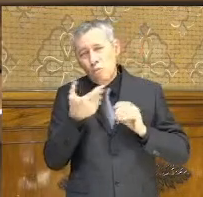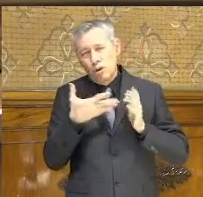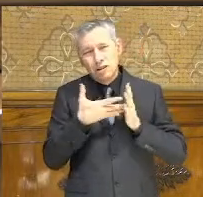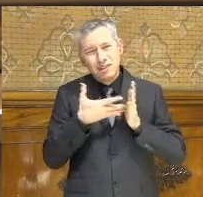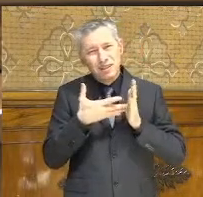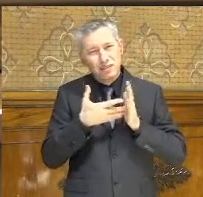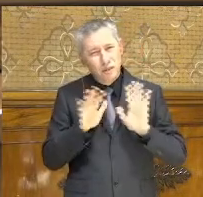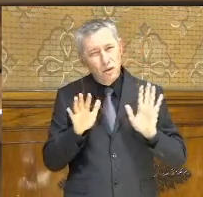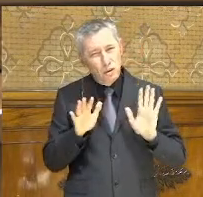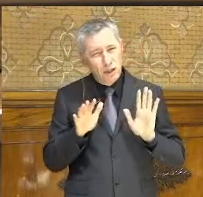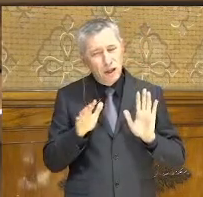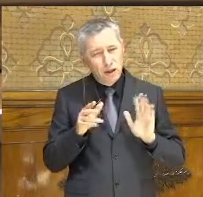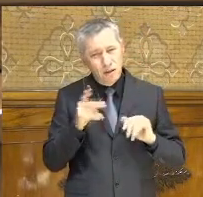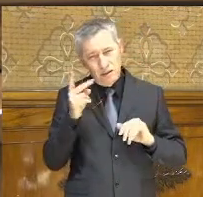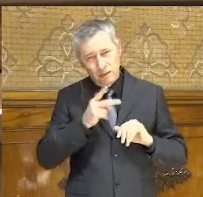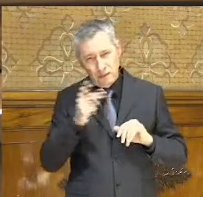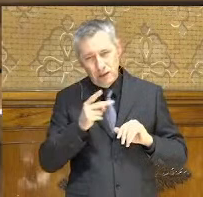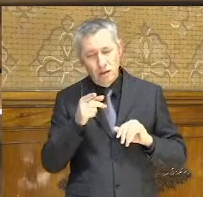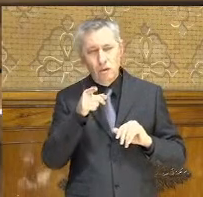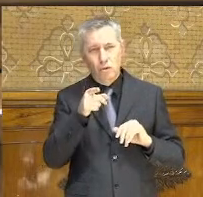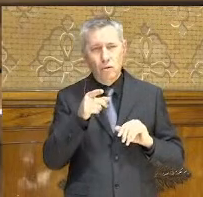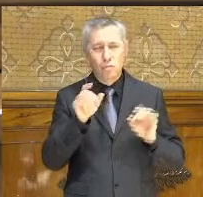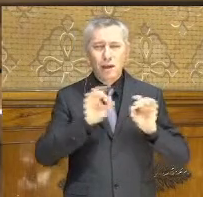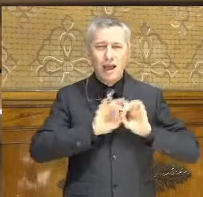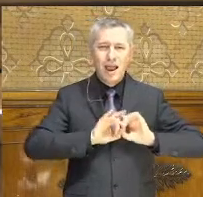of unconditional freedom,